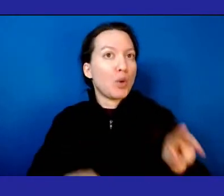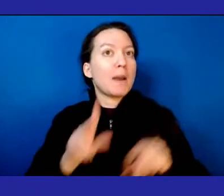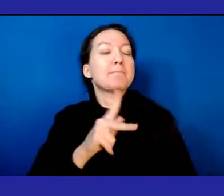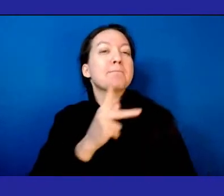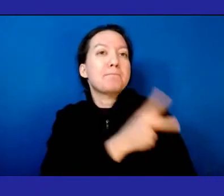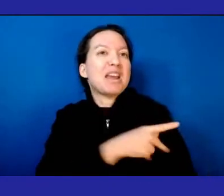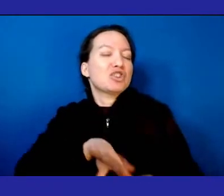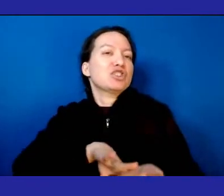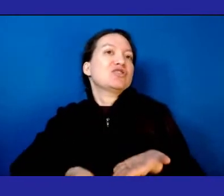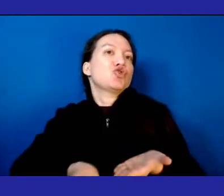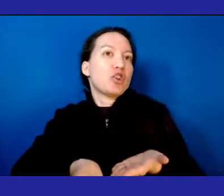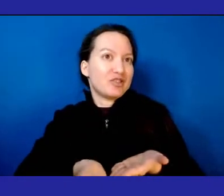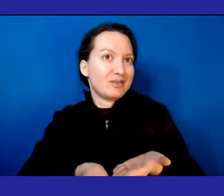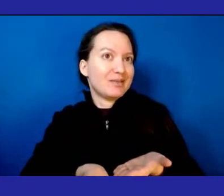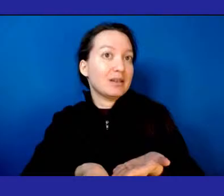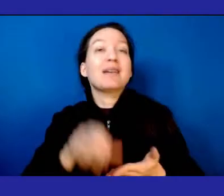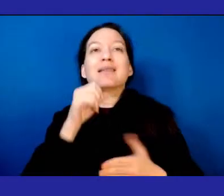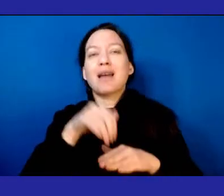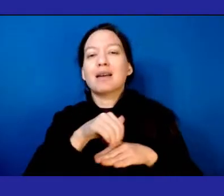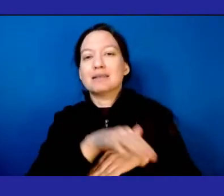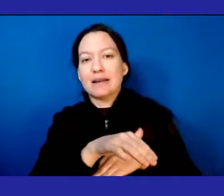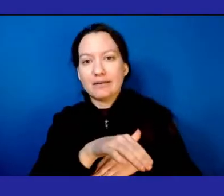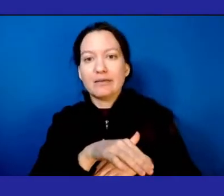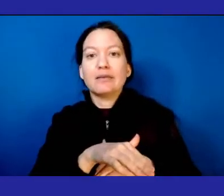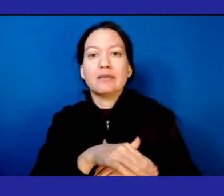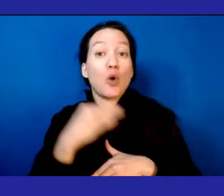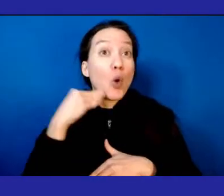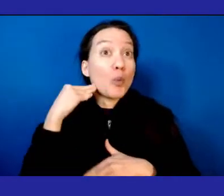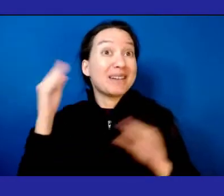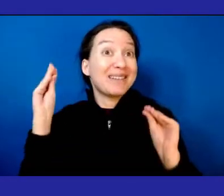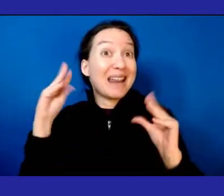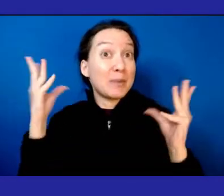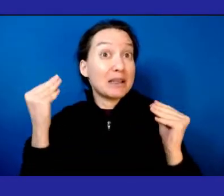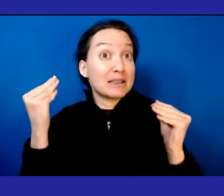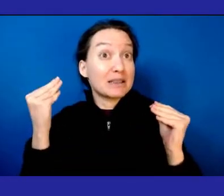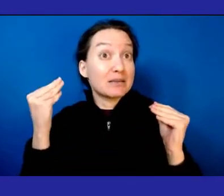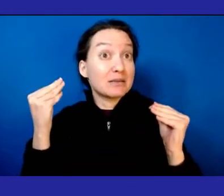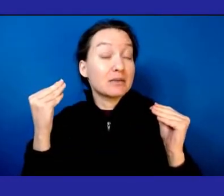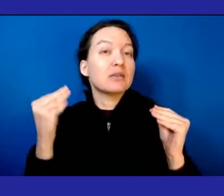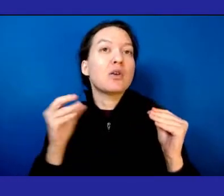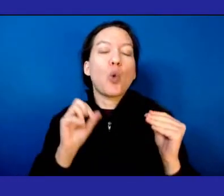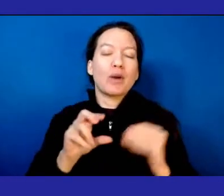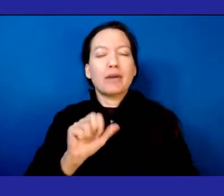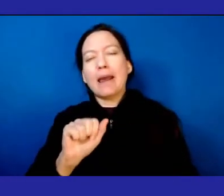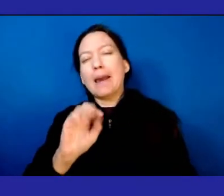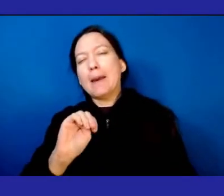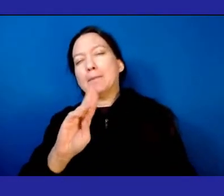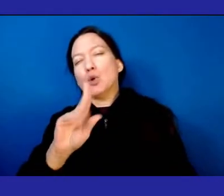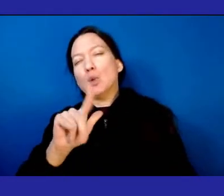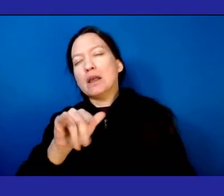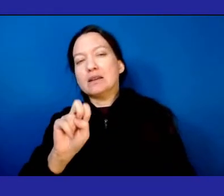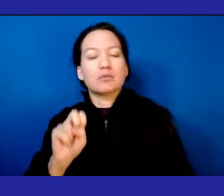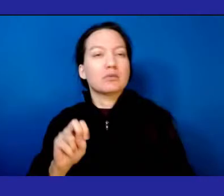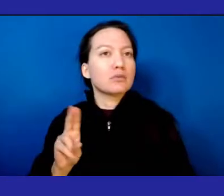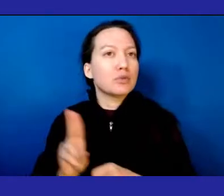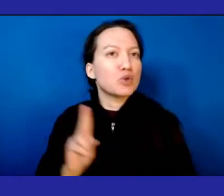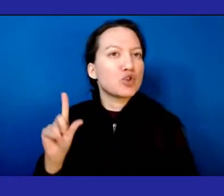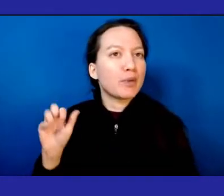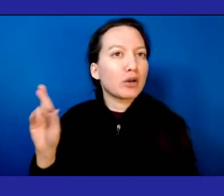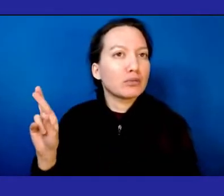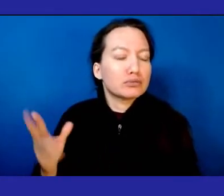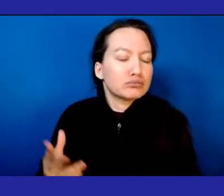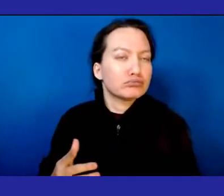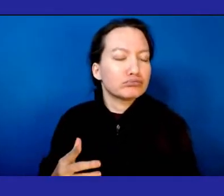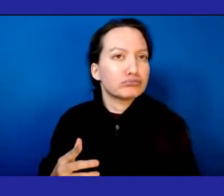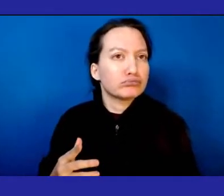discharged instead of being sent home in an ambulance or an ambulette. you can take an Uber. Uh-huh. And